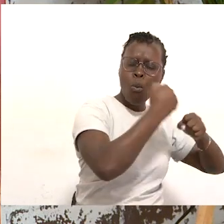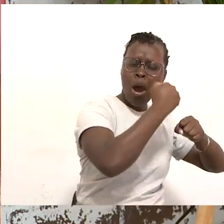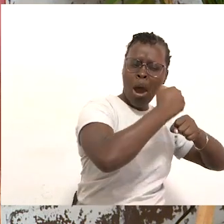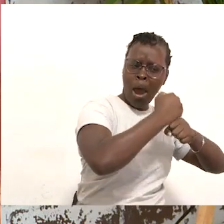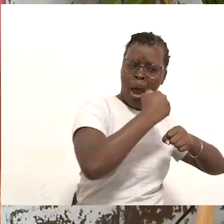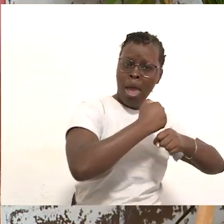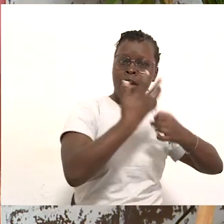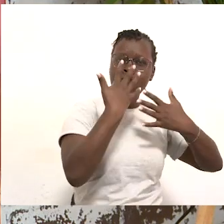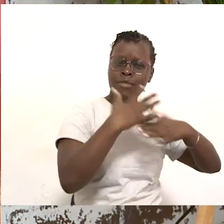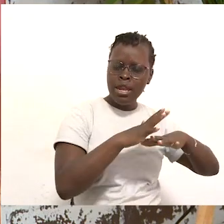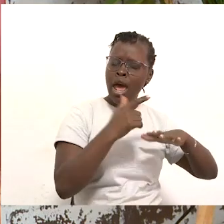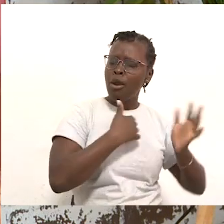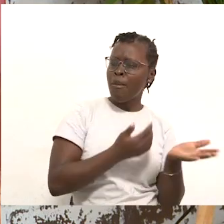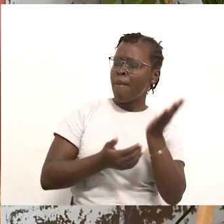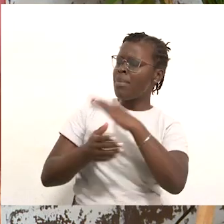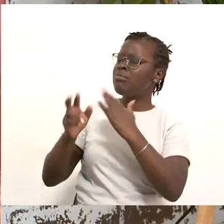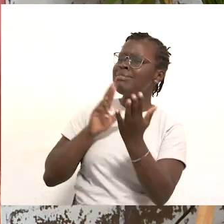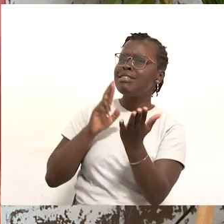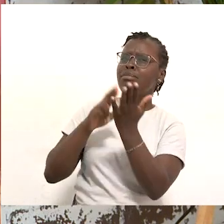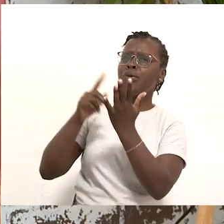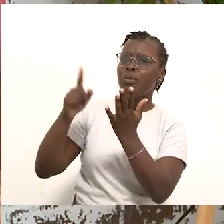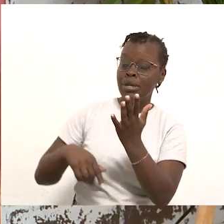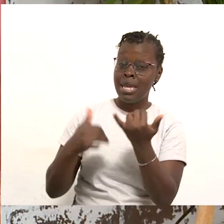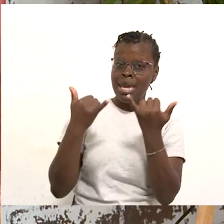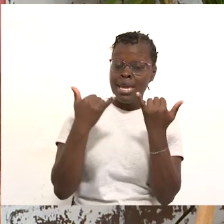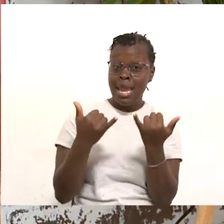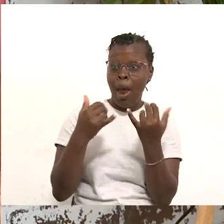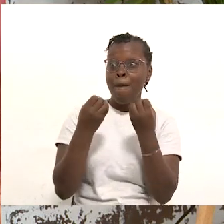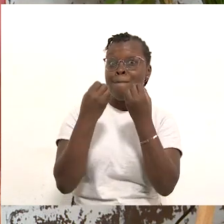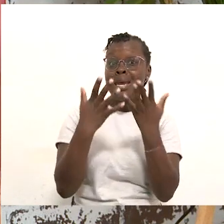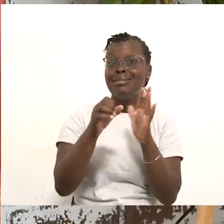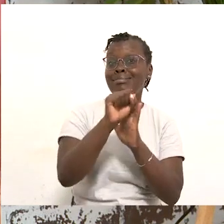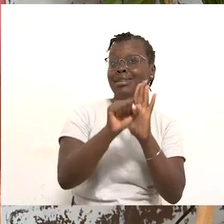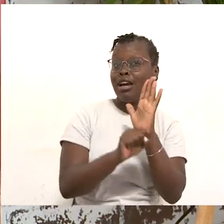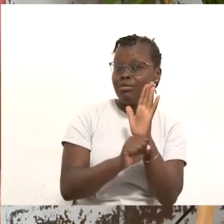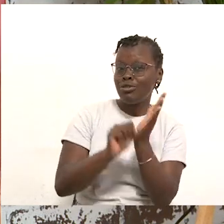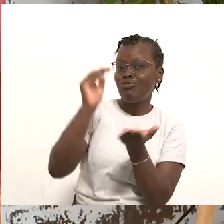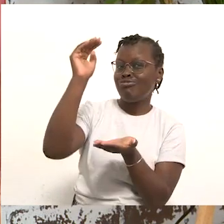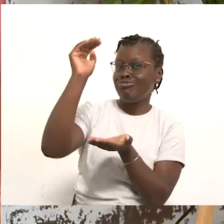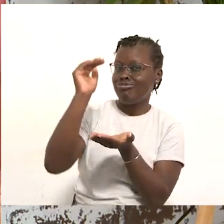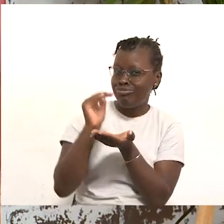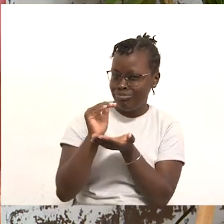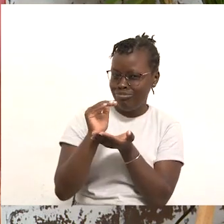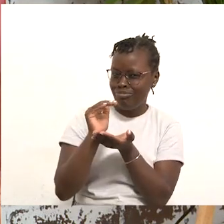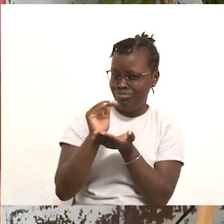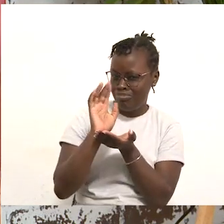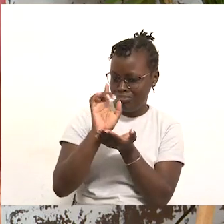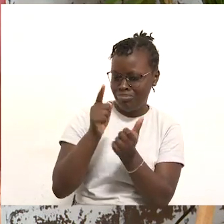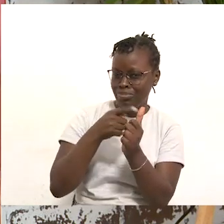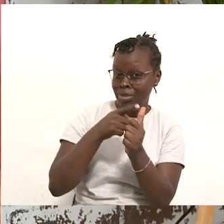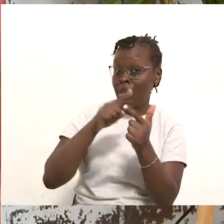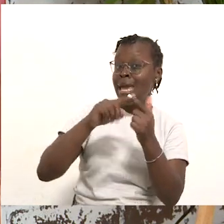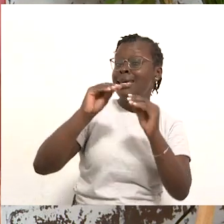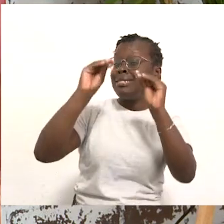of subjects were reduced. And also teachers are also happy because they are trying to cope